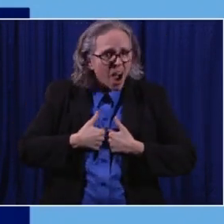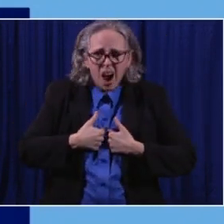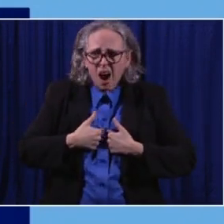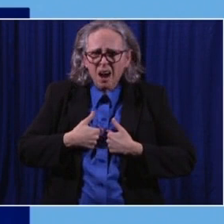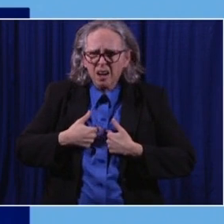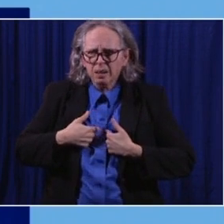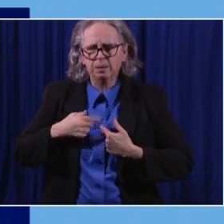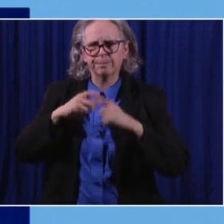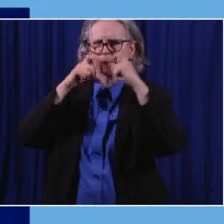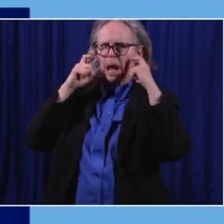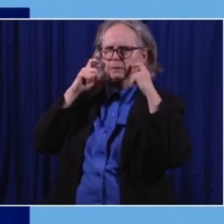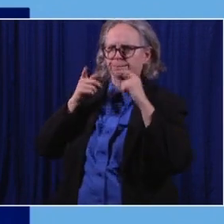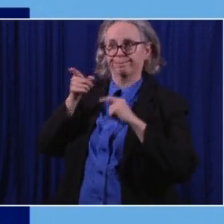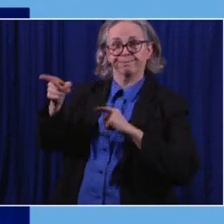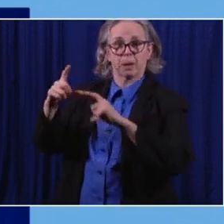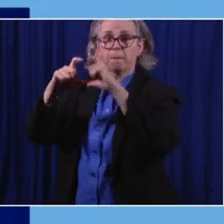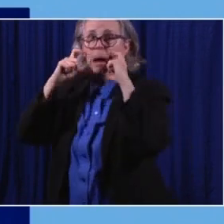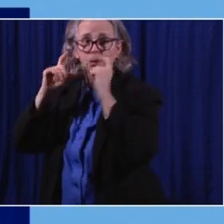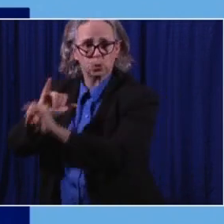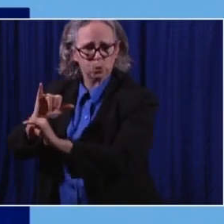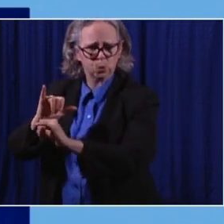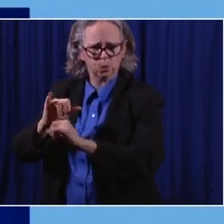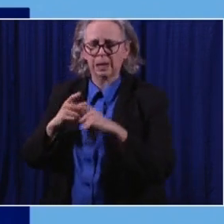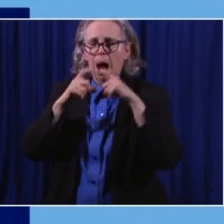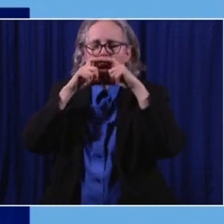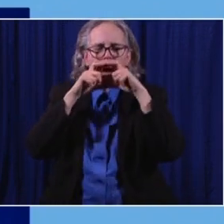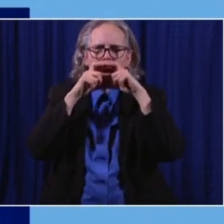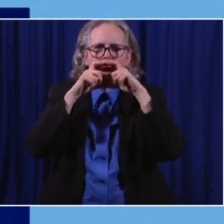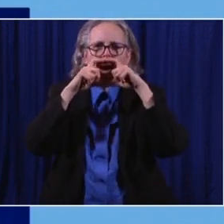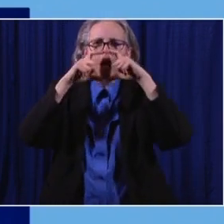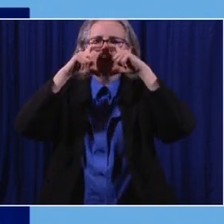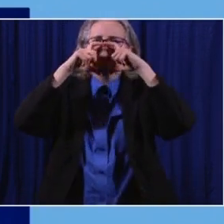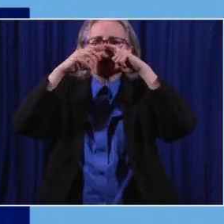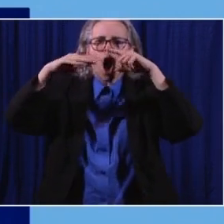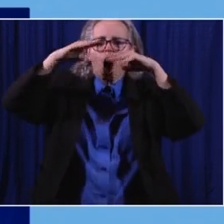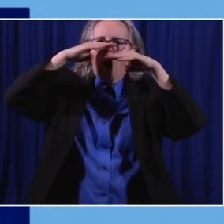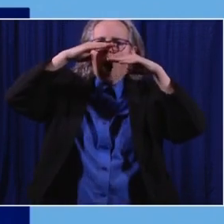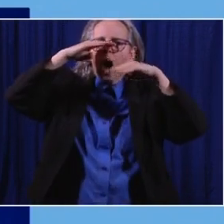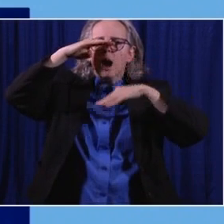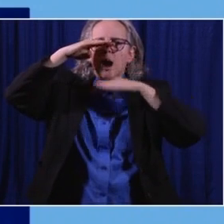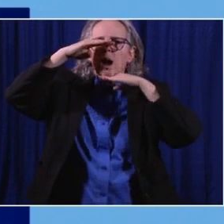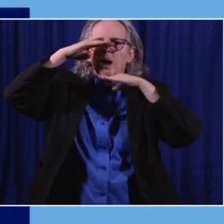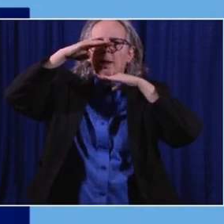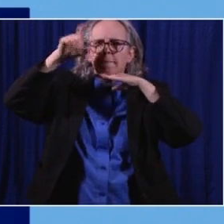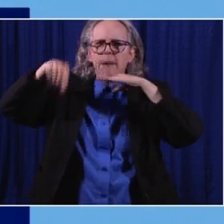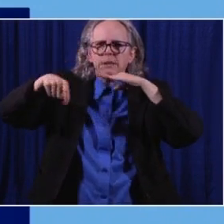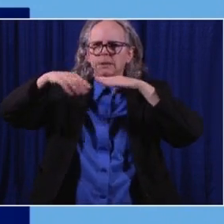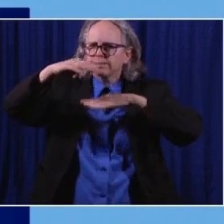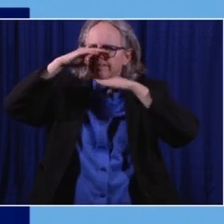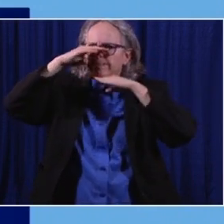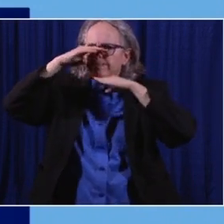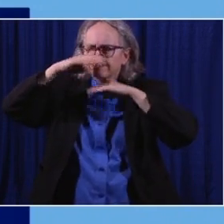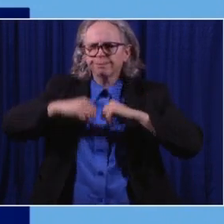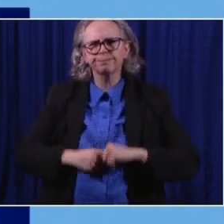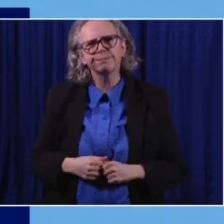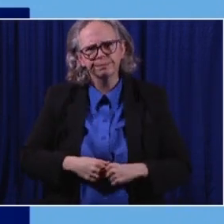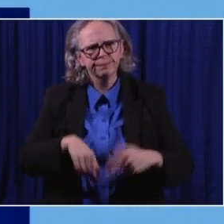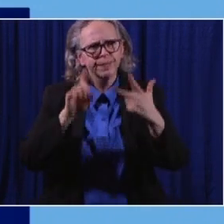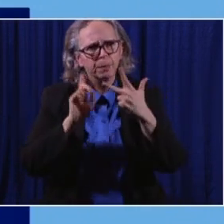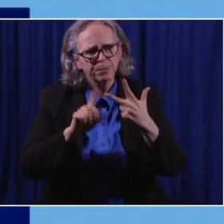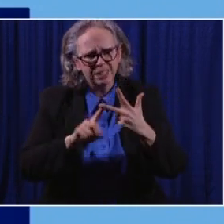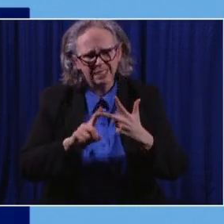make sure it covers both our nose and our mouth. You need to keep your distance and keep it